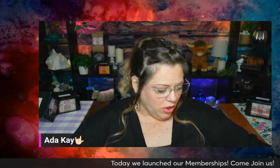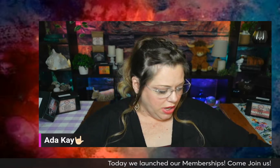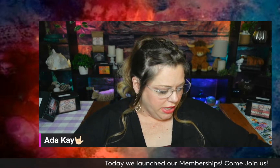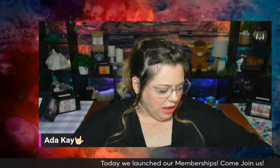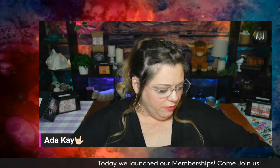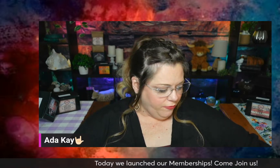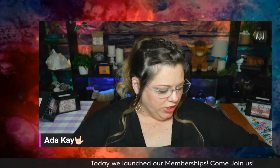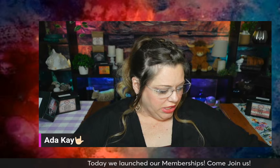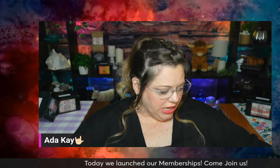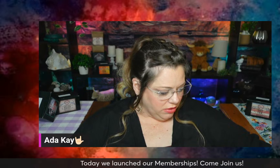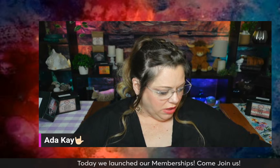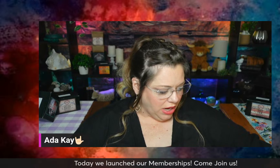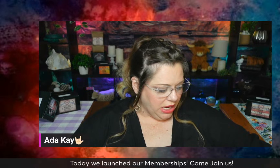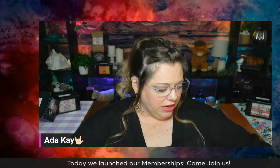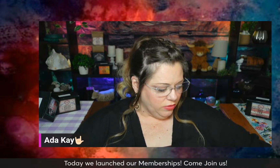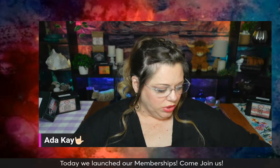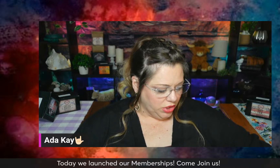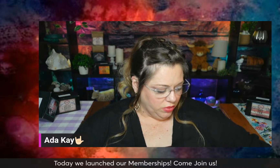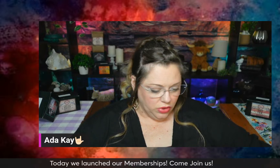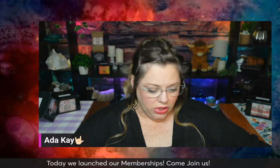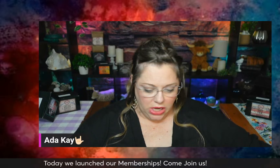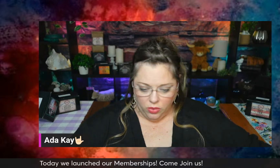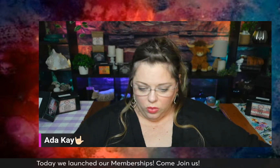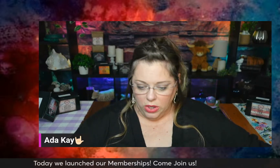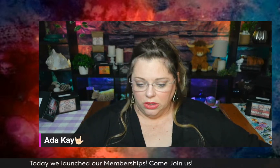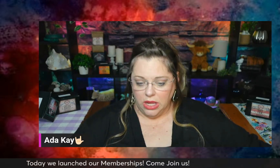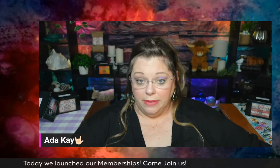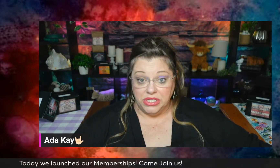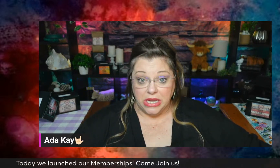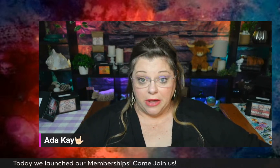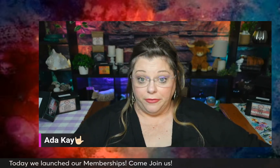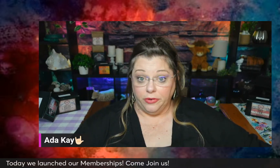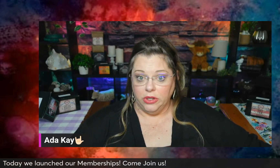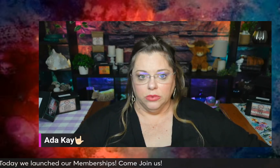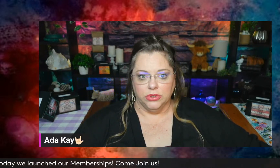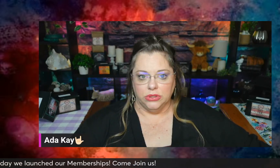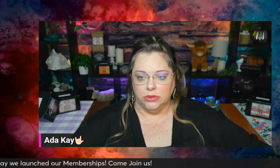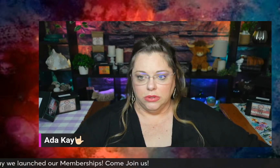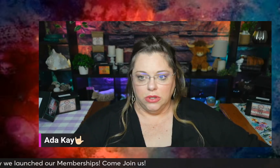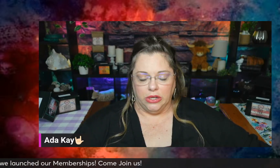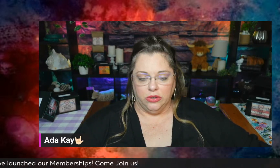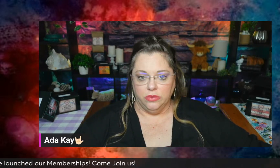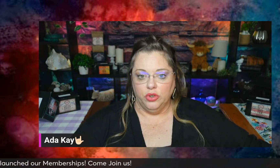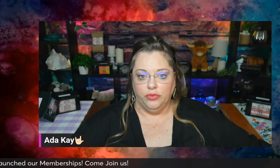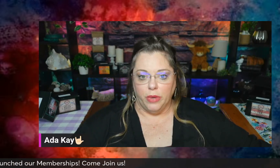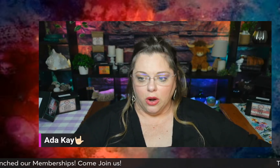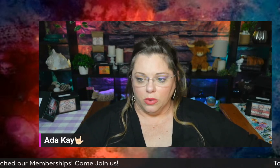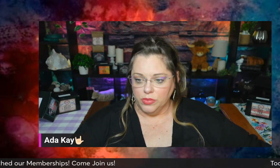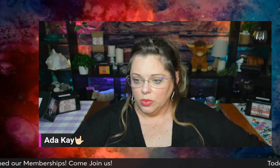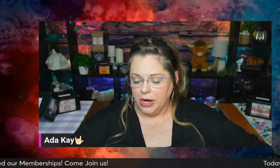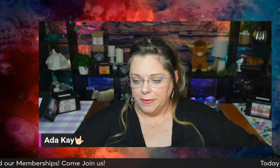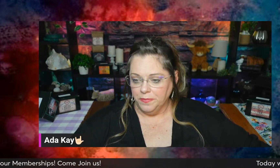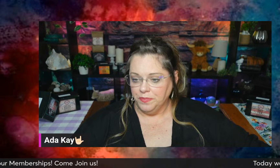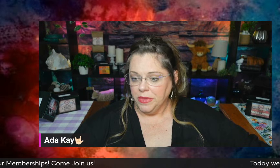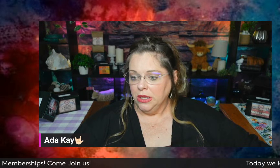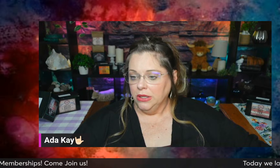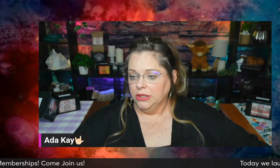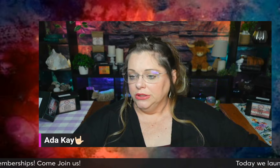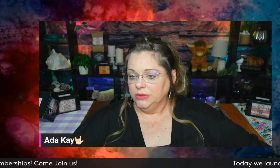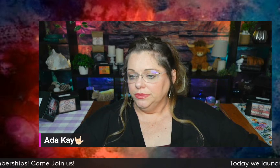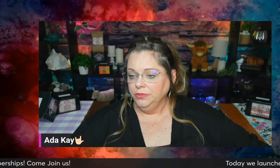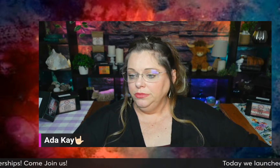I'm crying. I'm freaking out. I can't really communicate well. I'm deaf. I couldn't move my arms right.